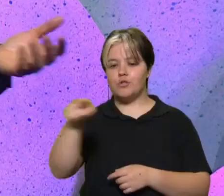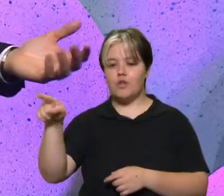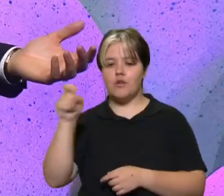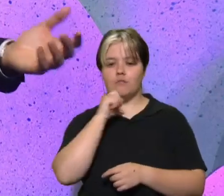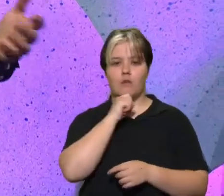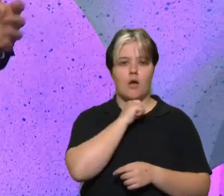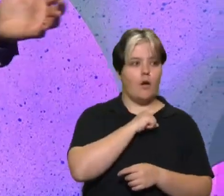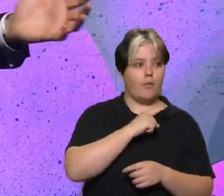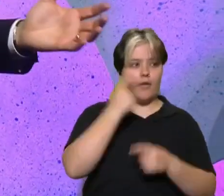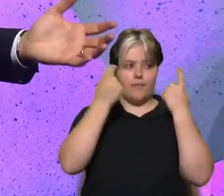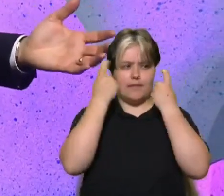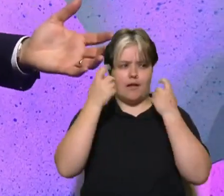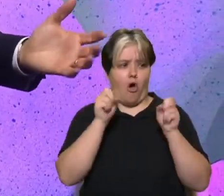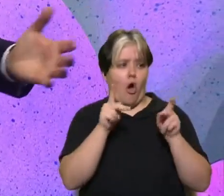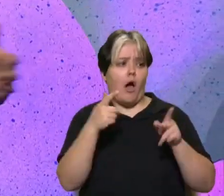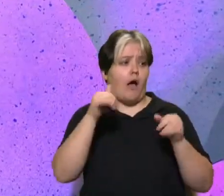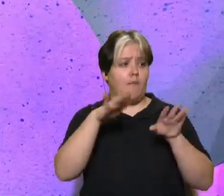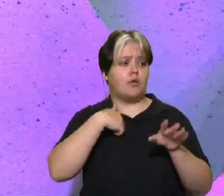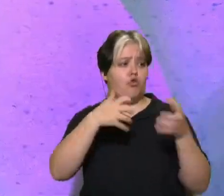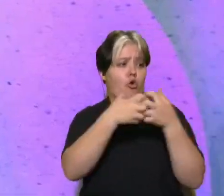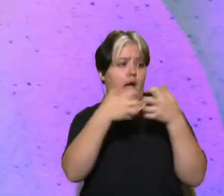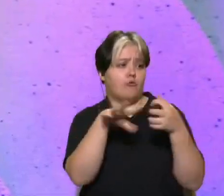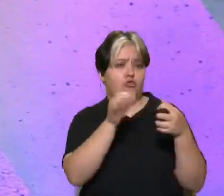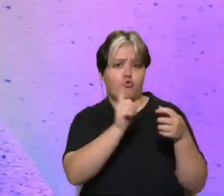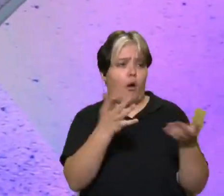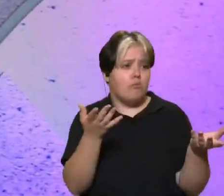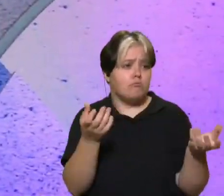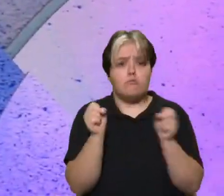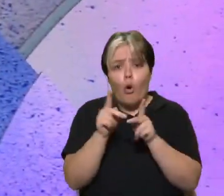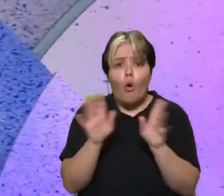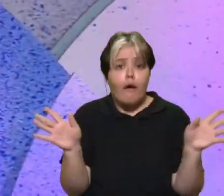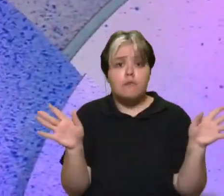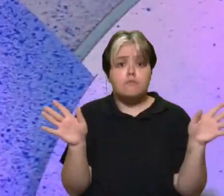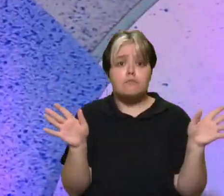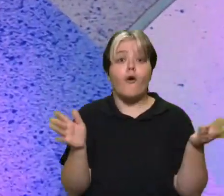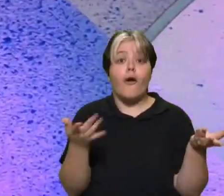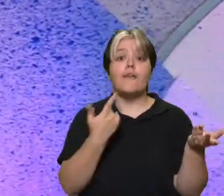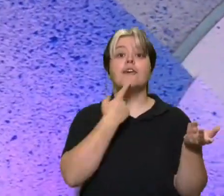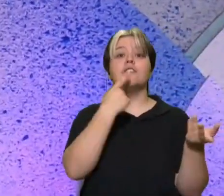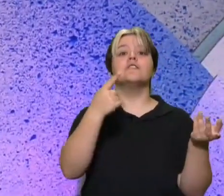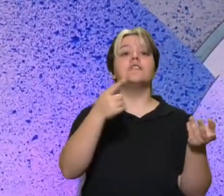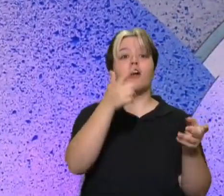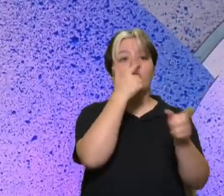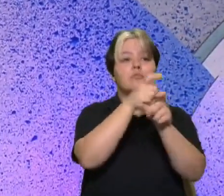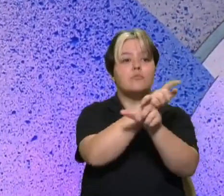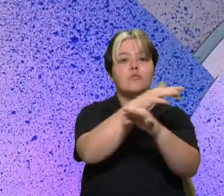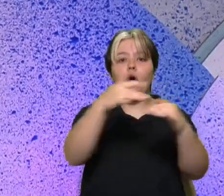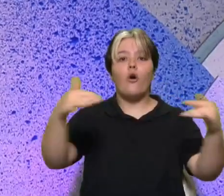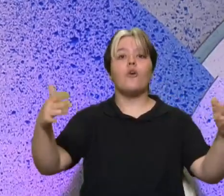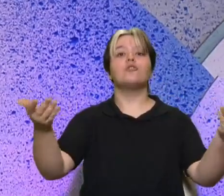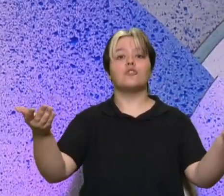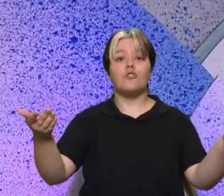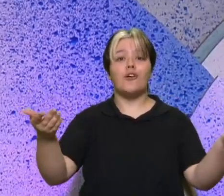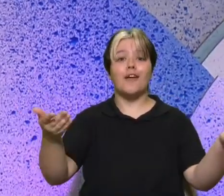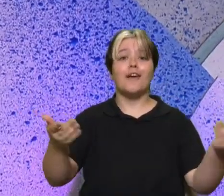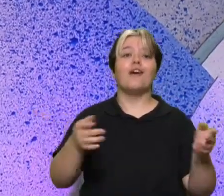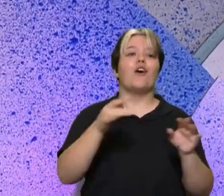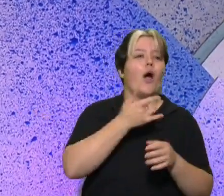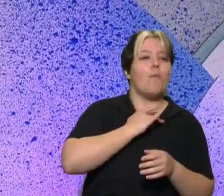of you are thinking, "Babe, fine, I didn't choose the war, so it's okay." And so the people says